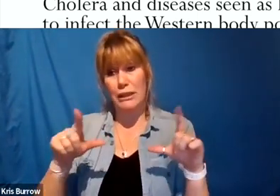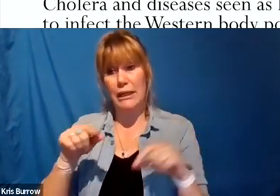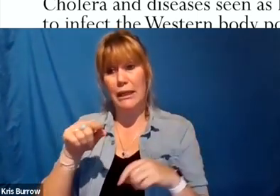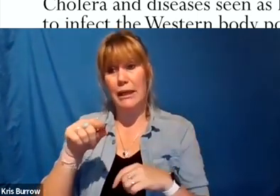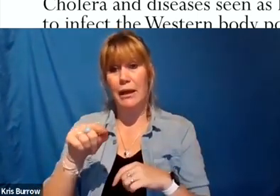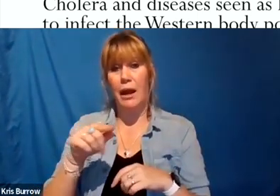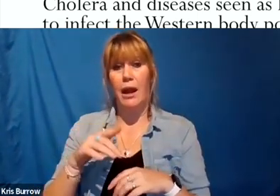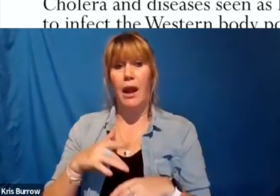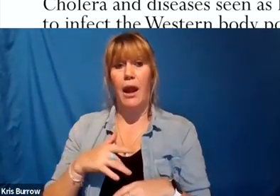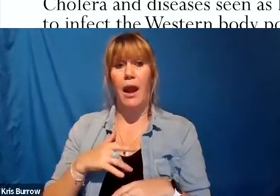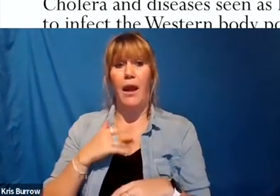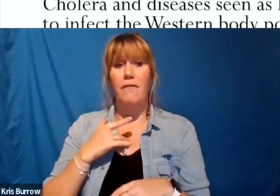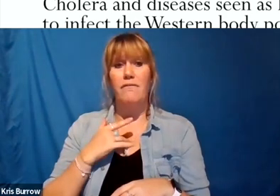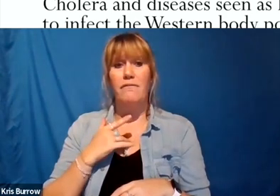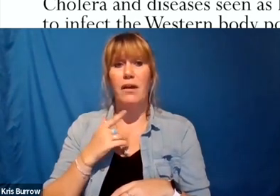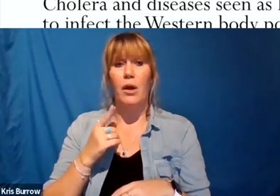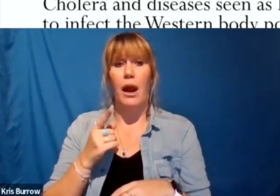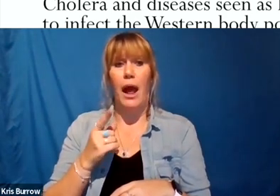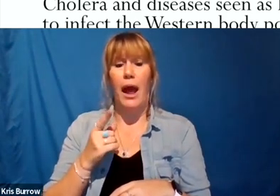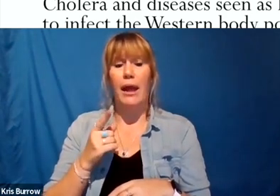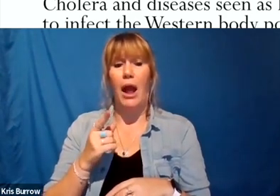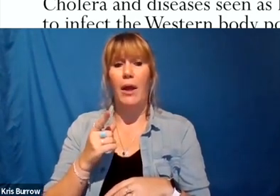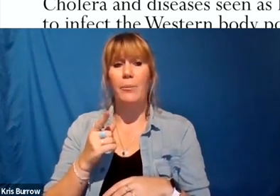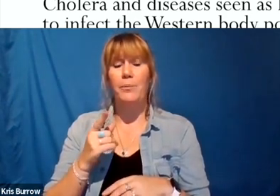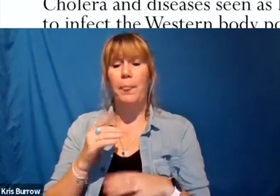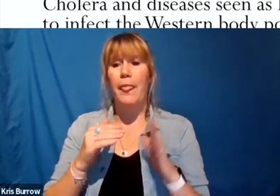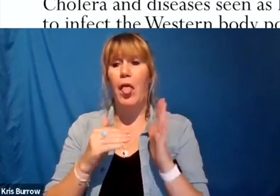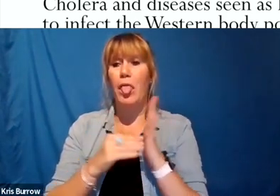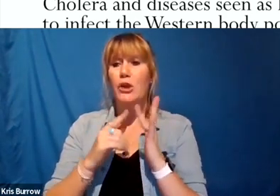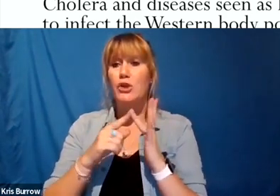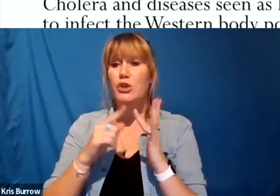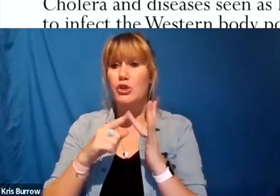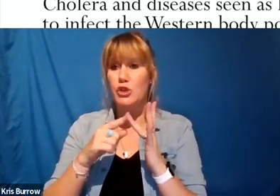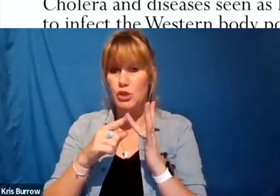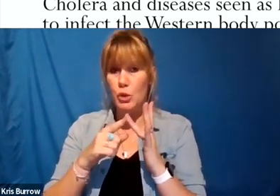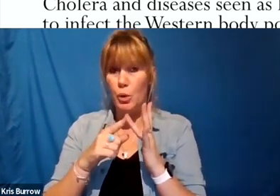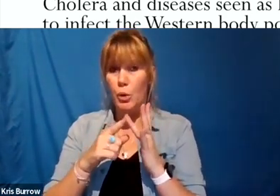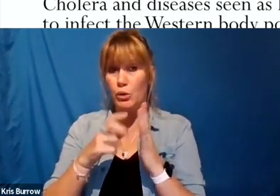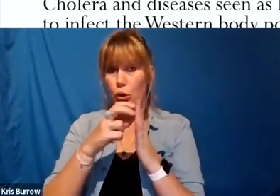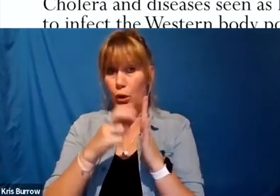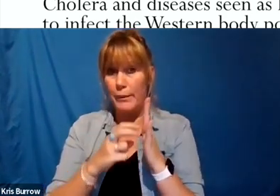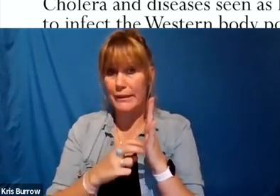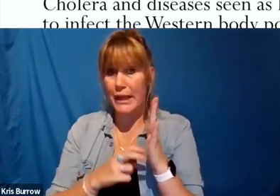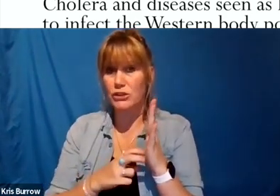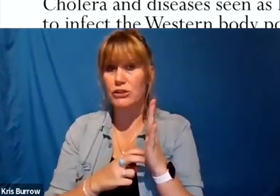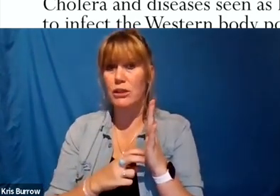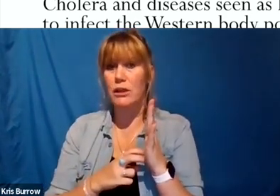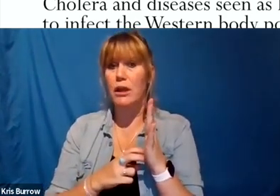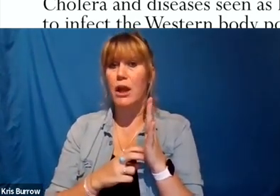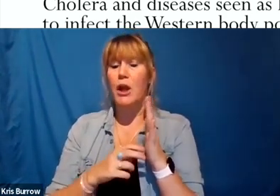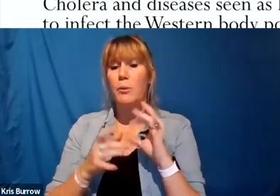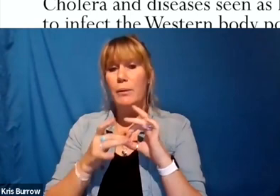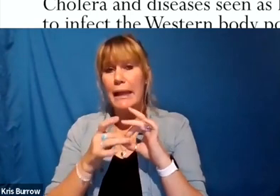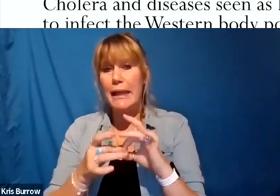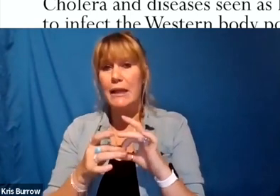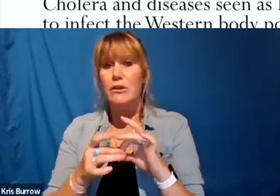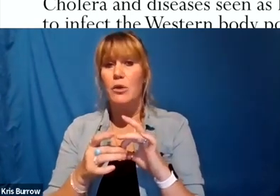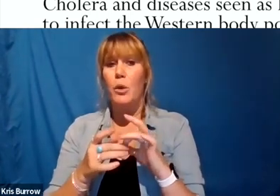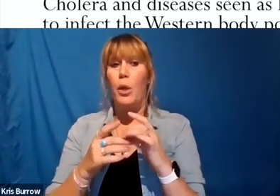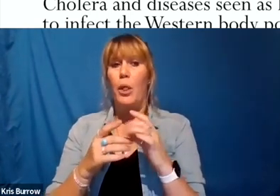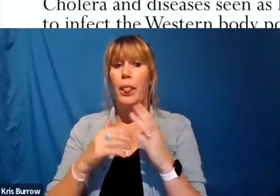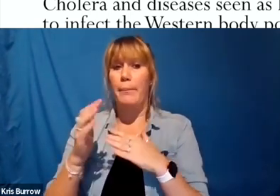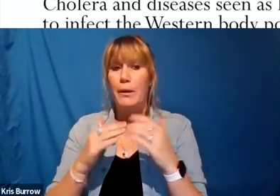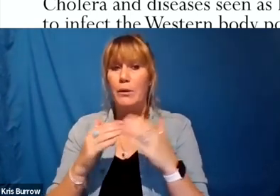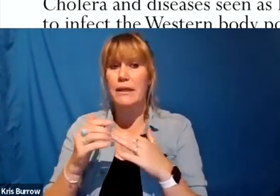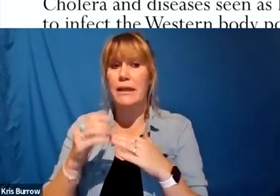how zoological documentation was a part of empire building, as knowledge is collected, decontextualized from its original source